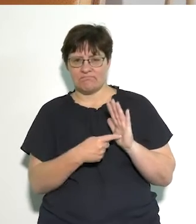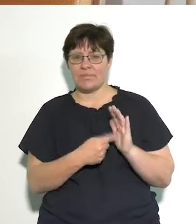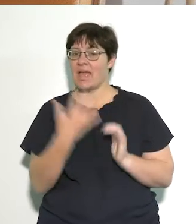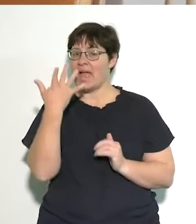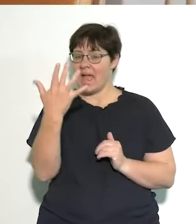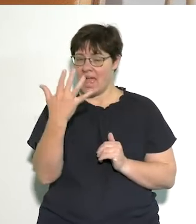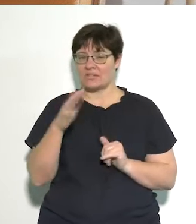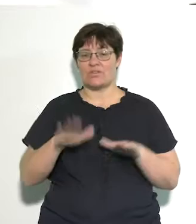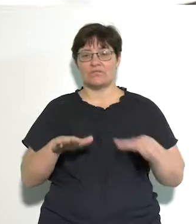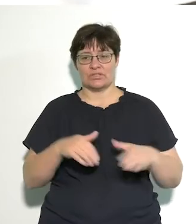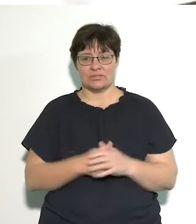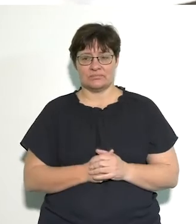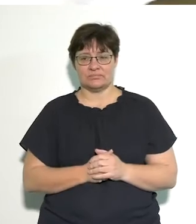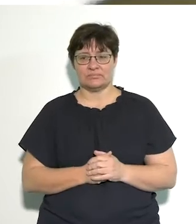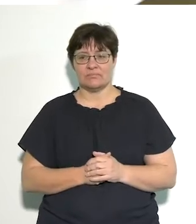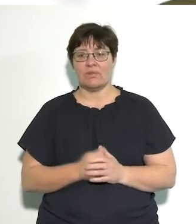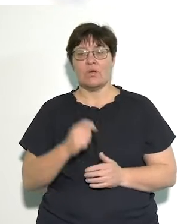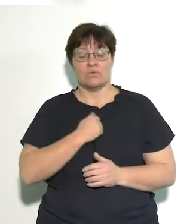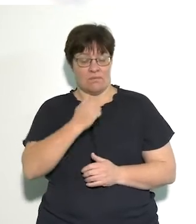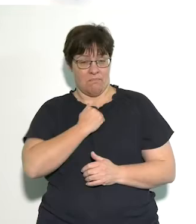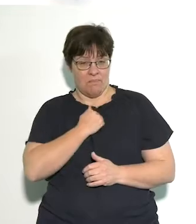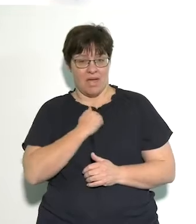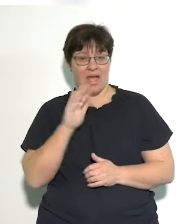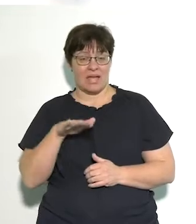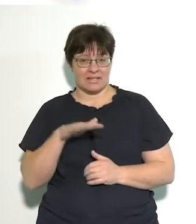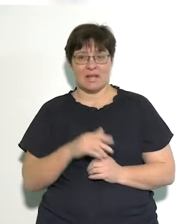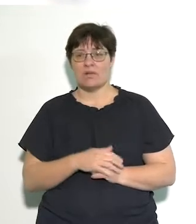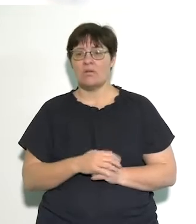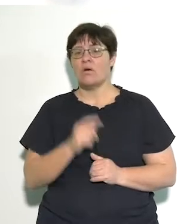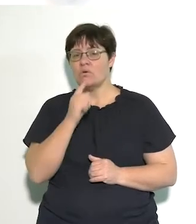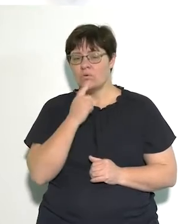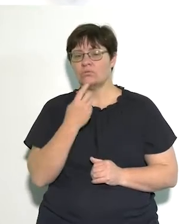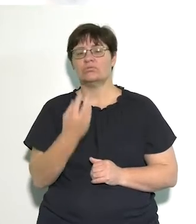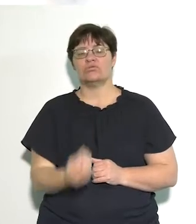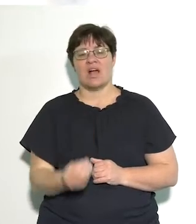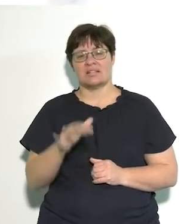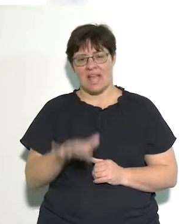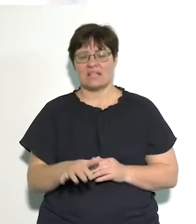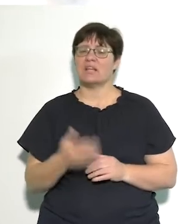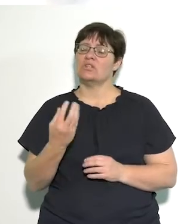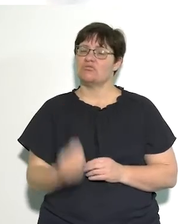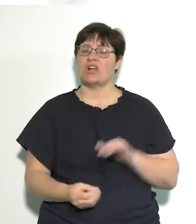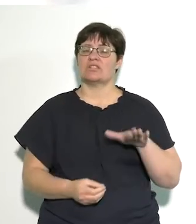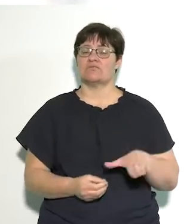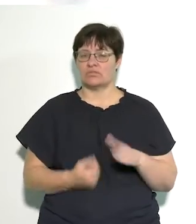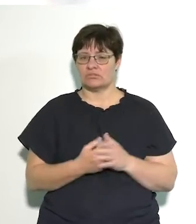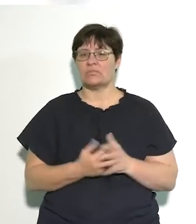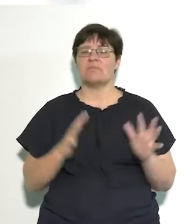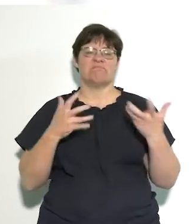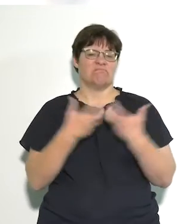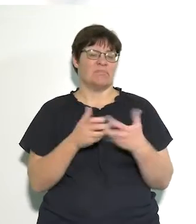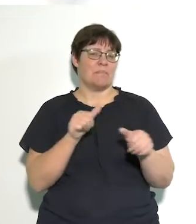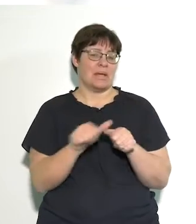foot. I'm going to use my own hand, but normally I would use a child's hand and a child's foot so it